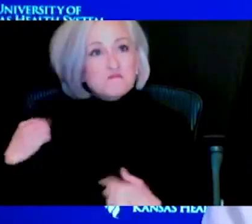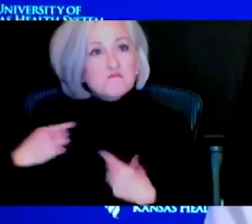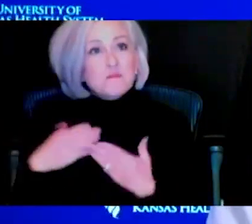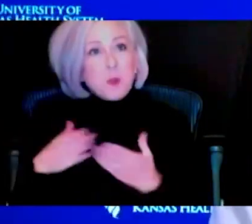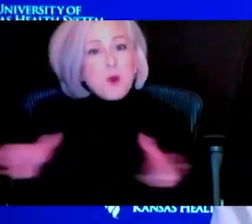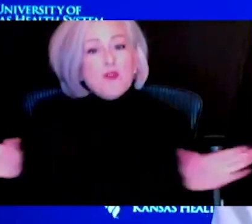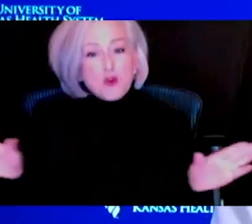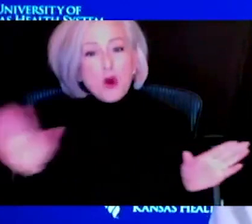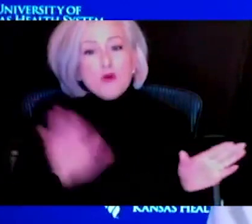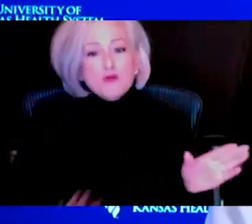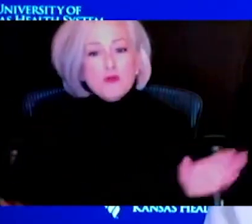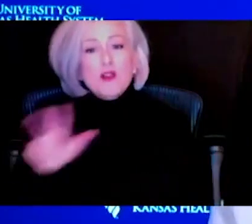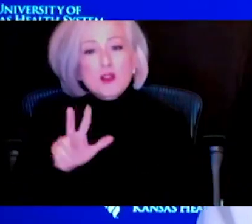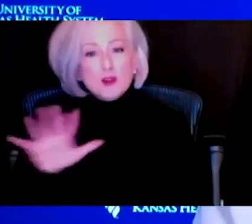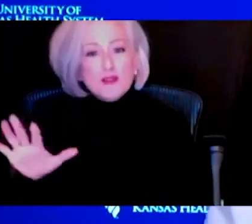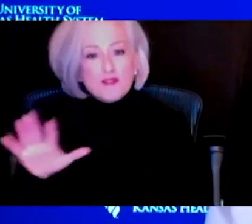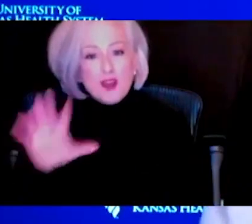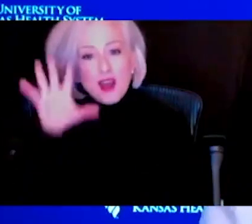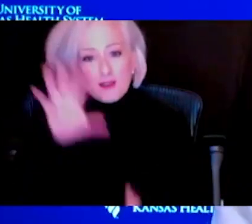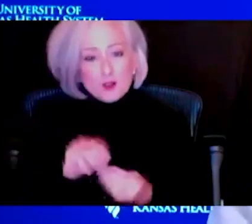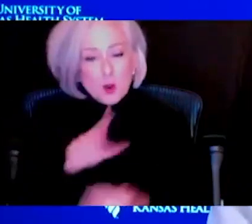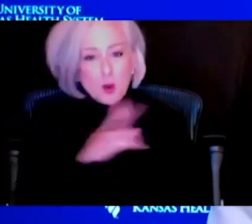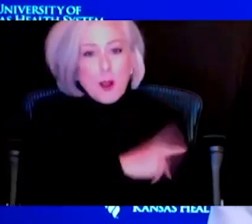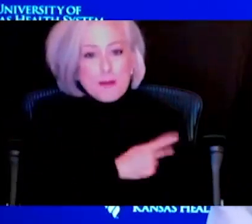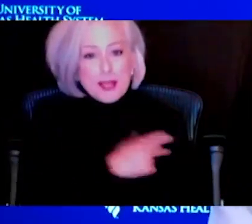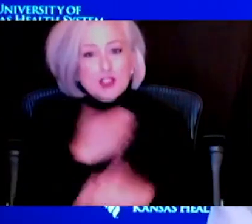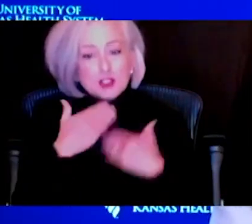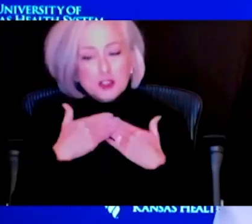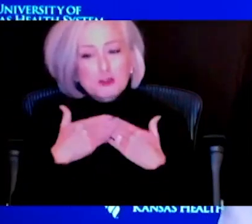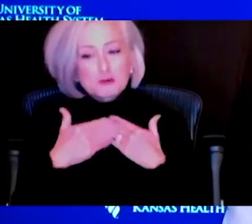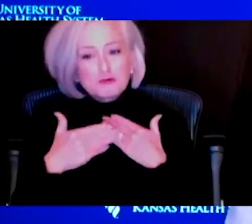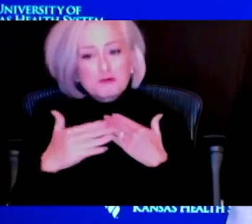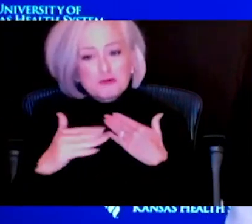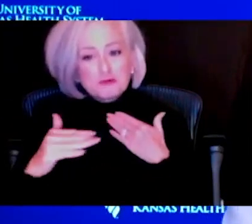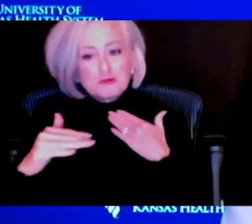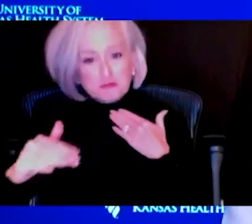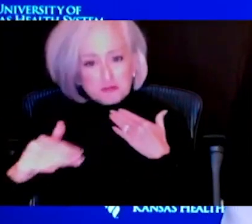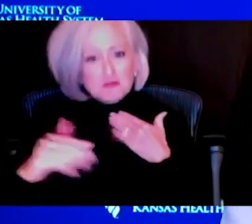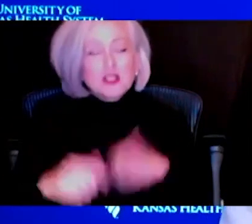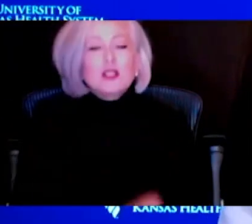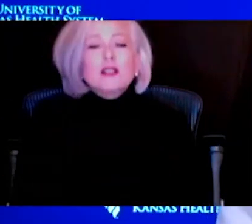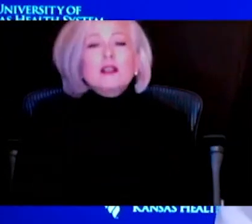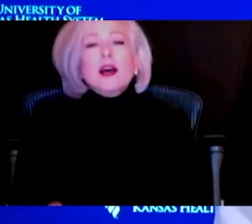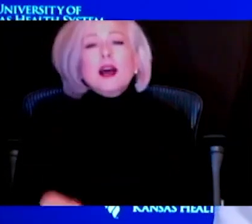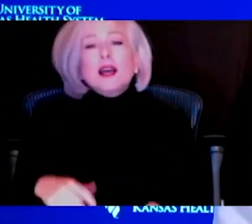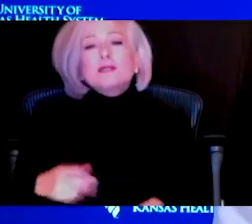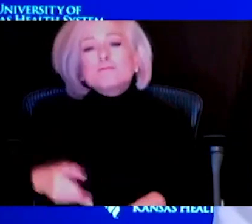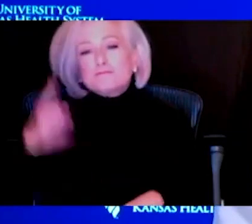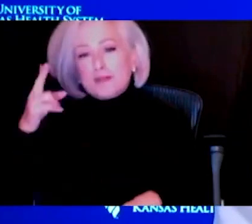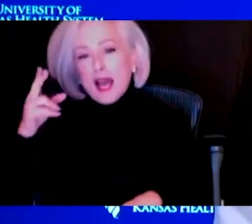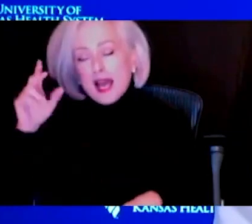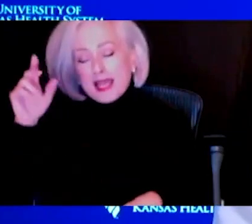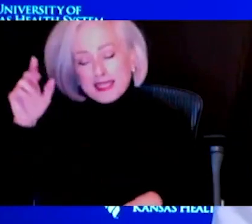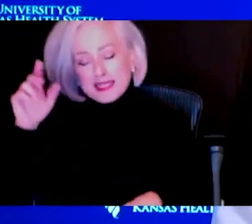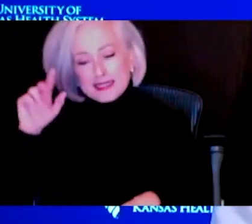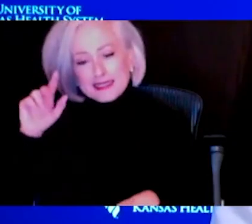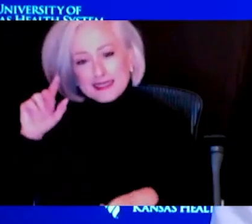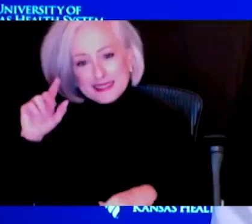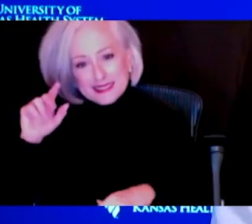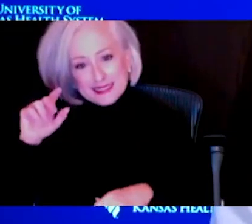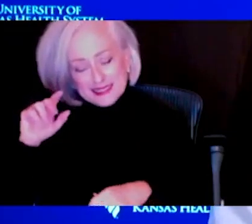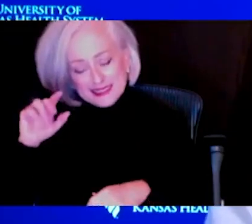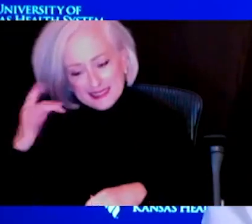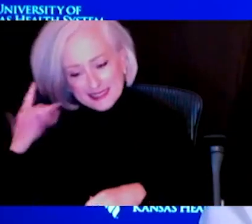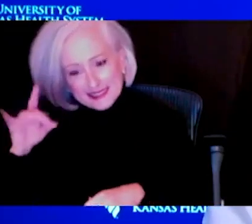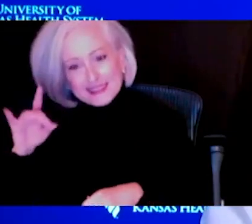total patients, and again, high teens, low 20s for active infections. But again, it is concerning. We know that hospitalizations lag